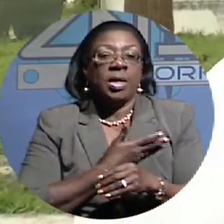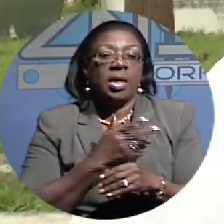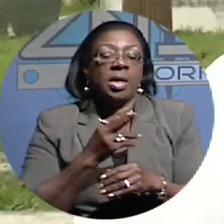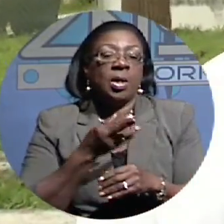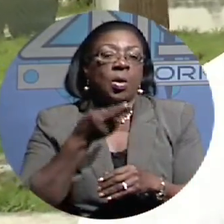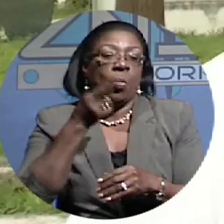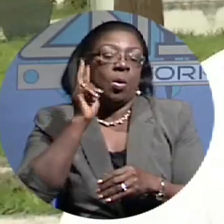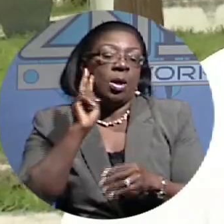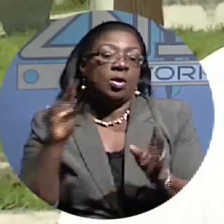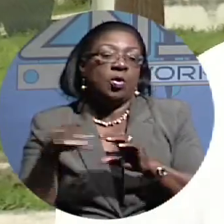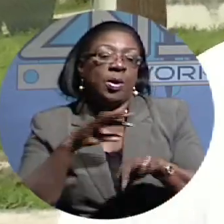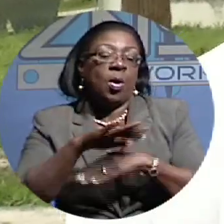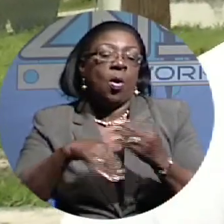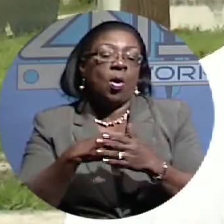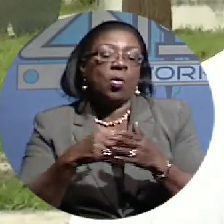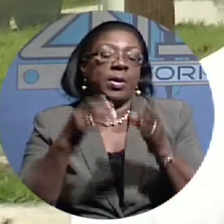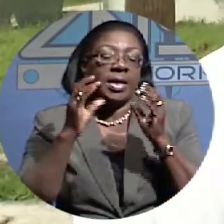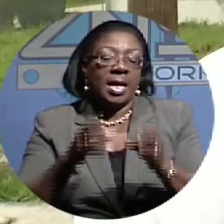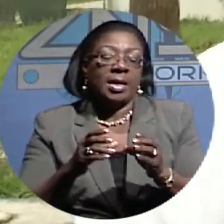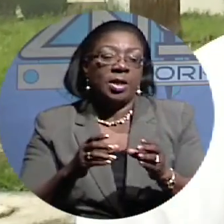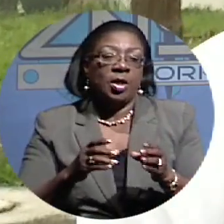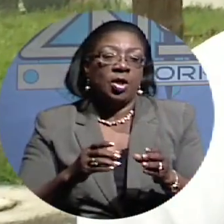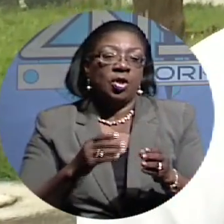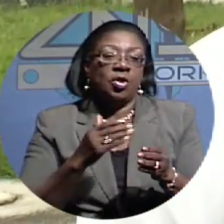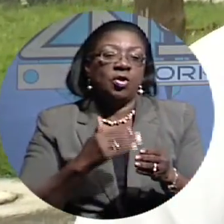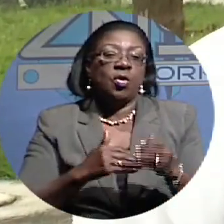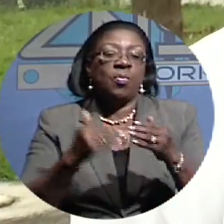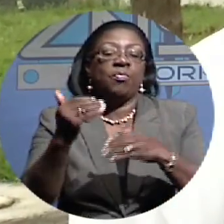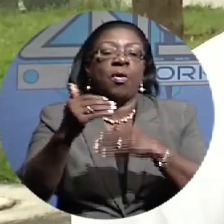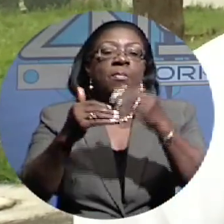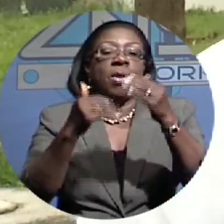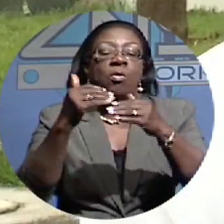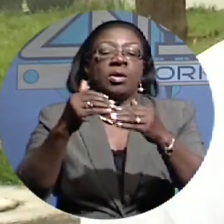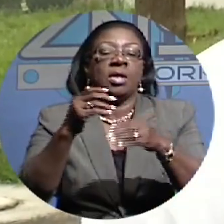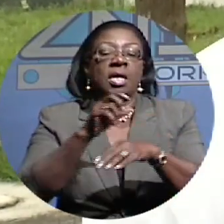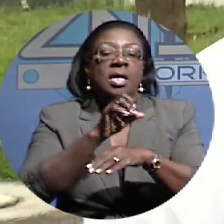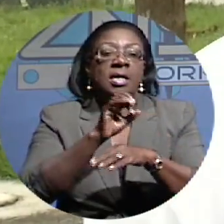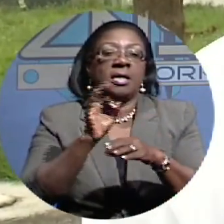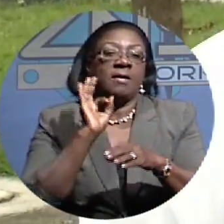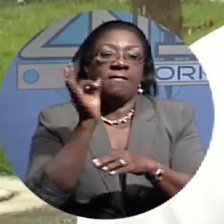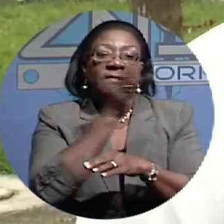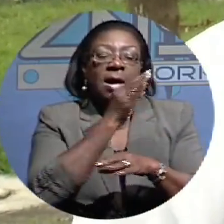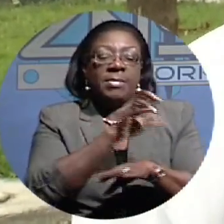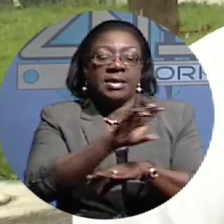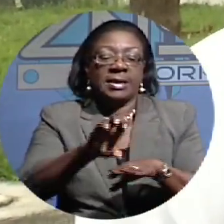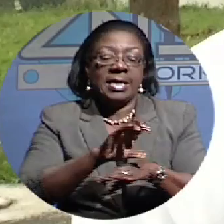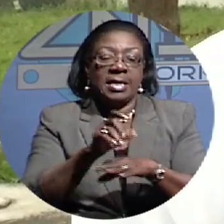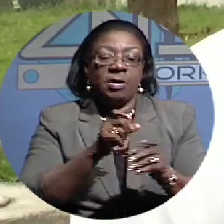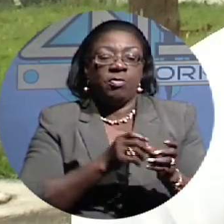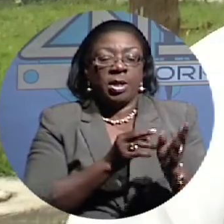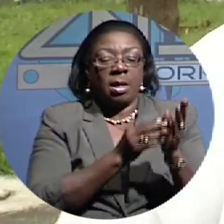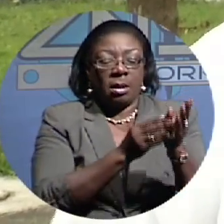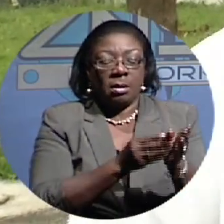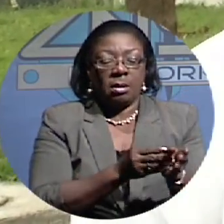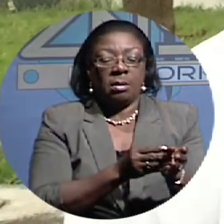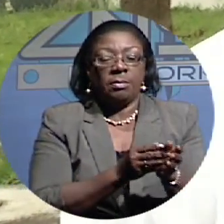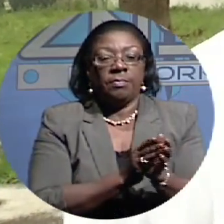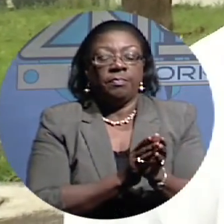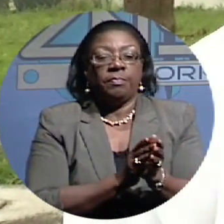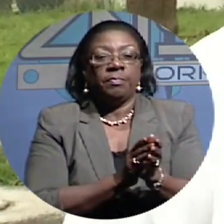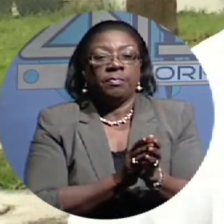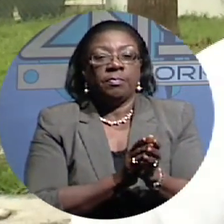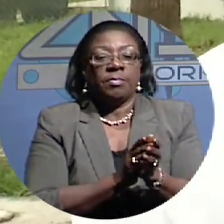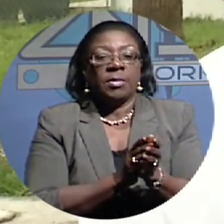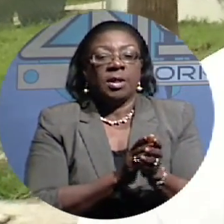we're doing all we can to promote Farmers Key, and the response from the persons out of Georgetown and all the